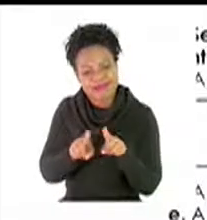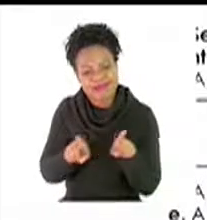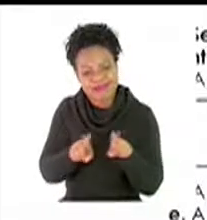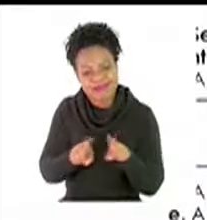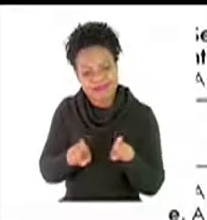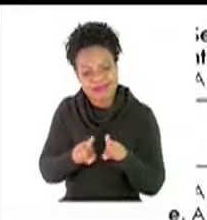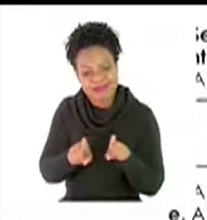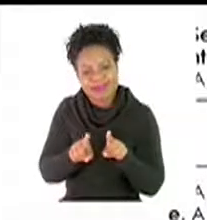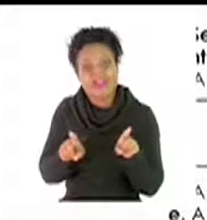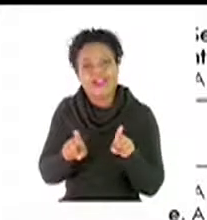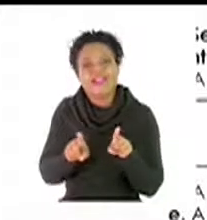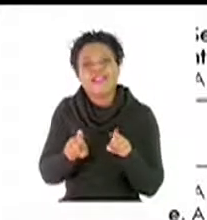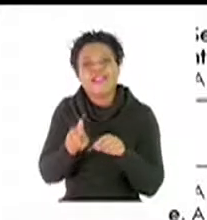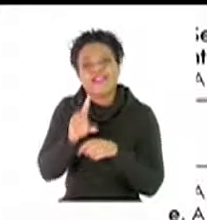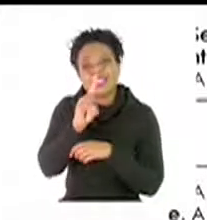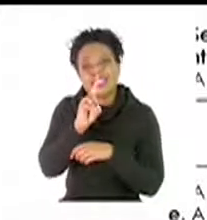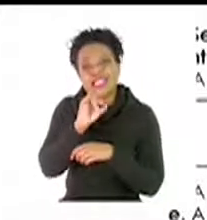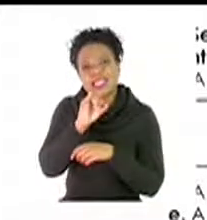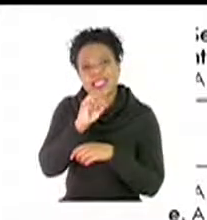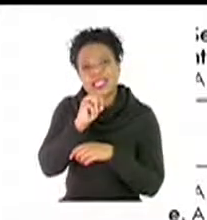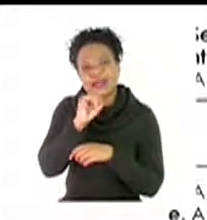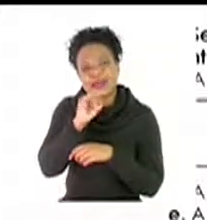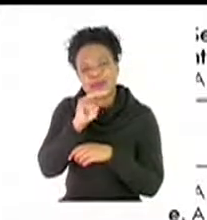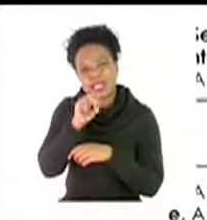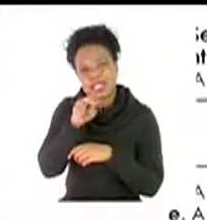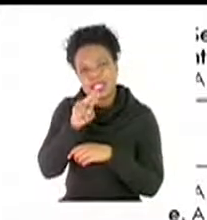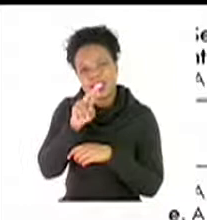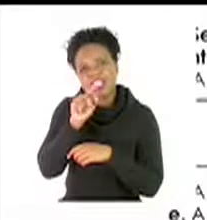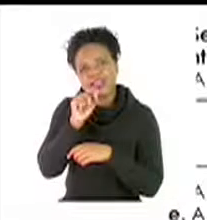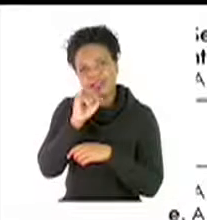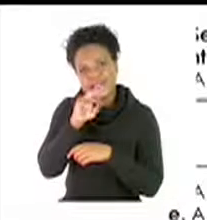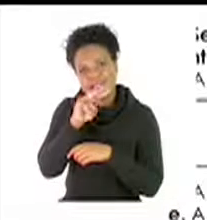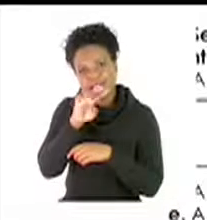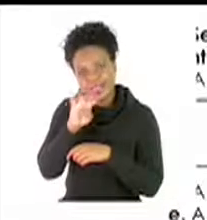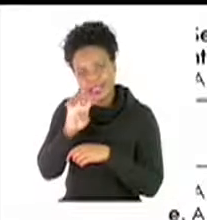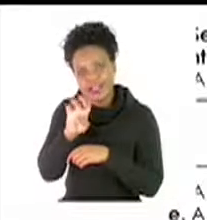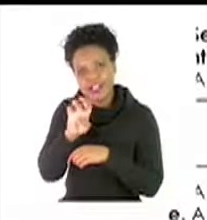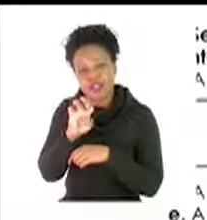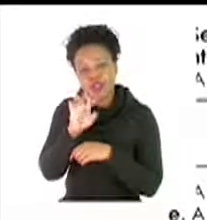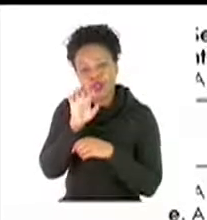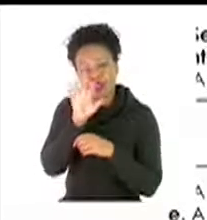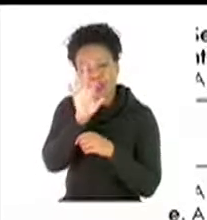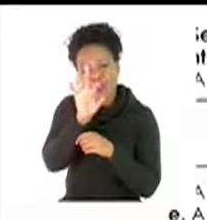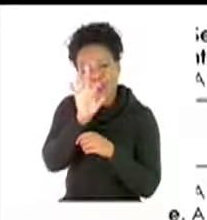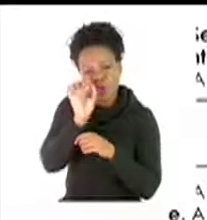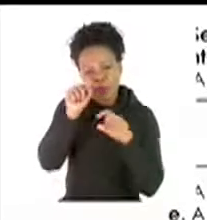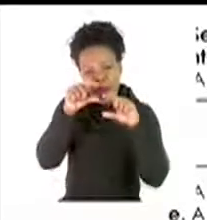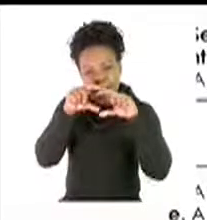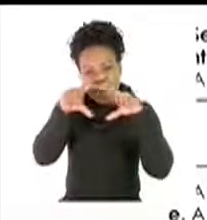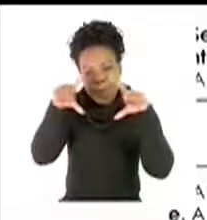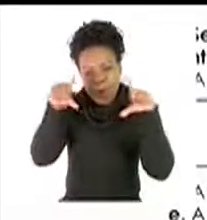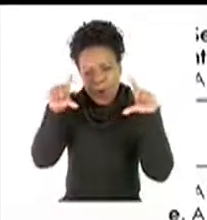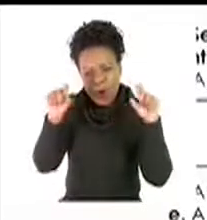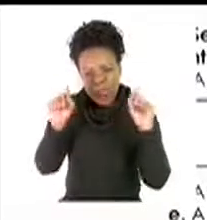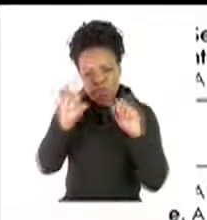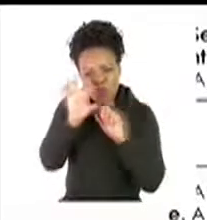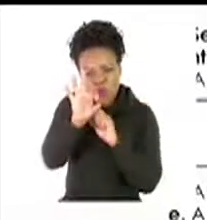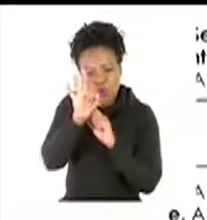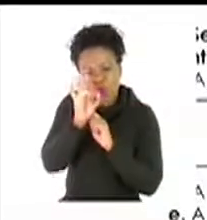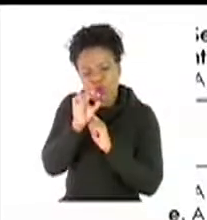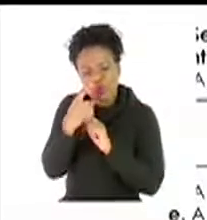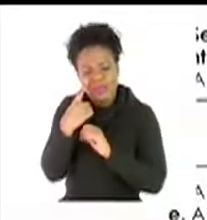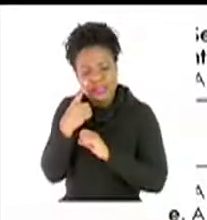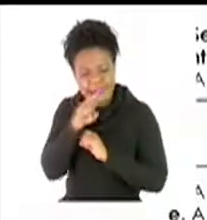Now, what you simply need to do is to choose a word that will complete